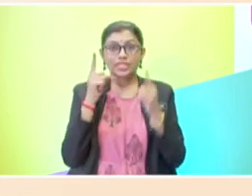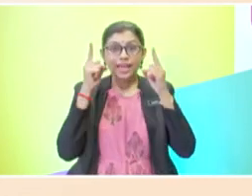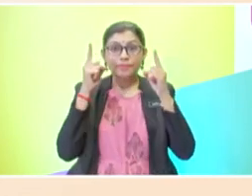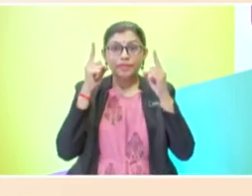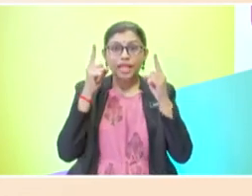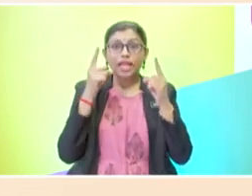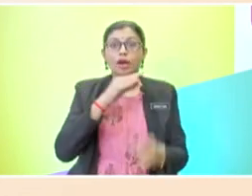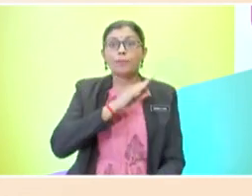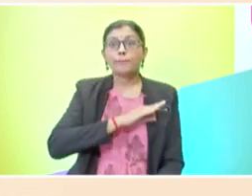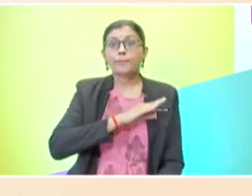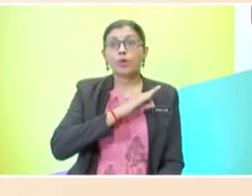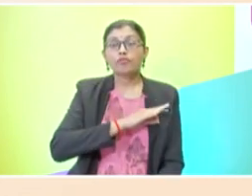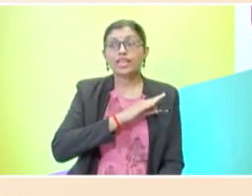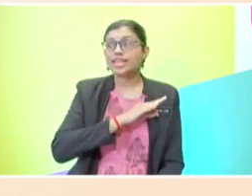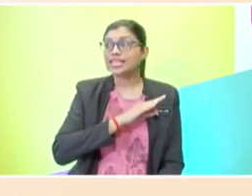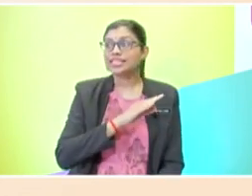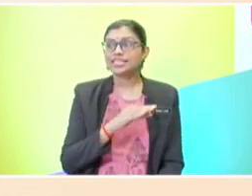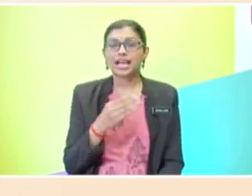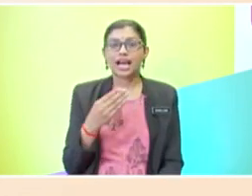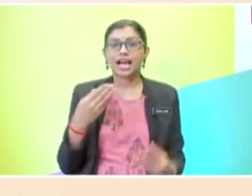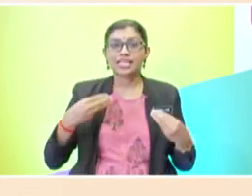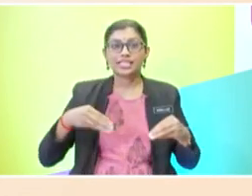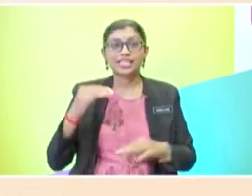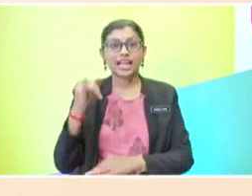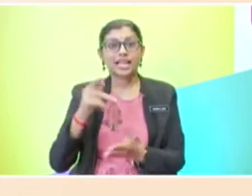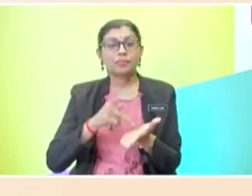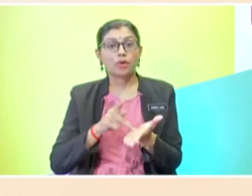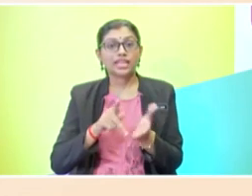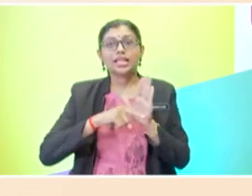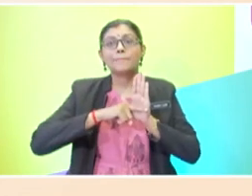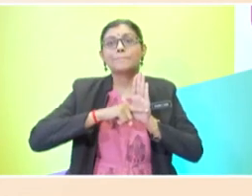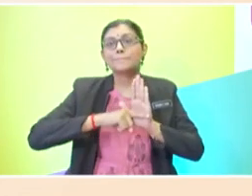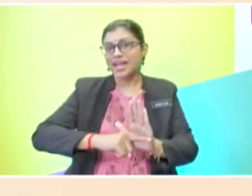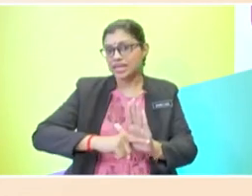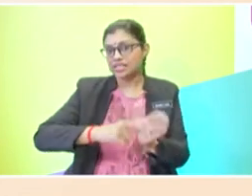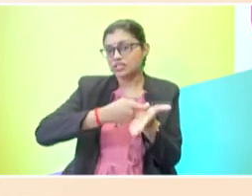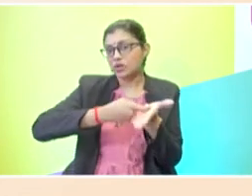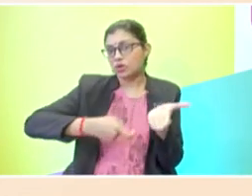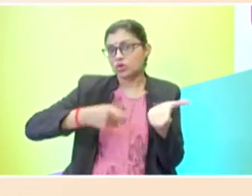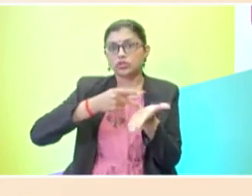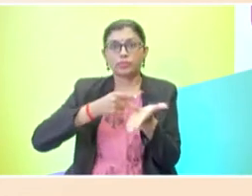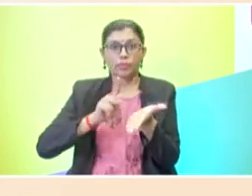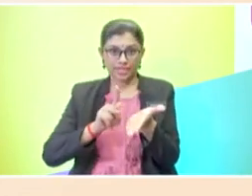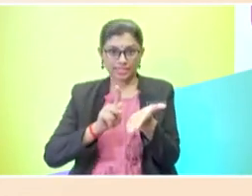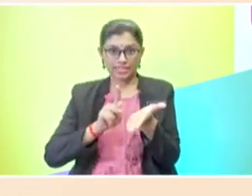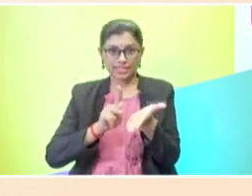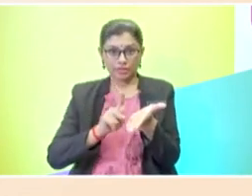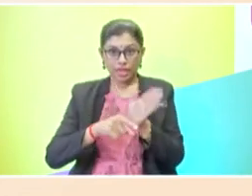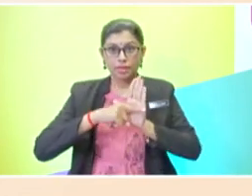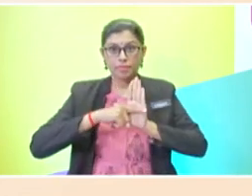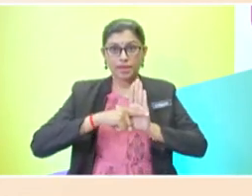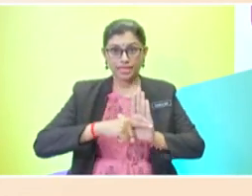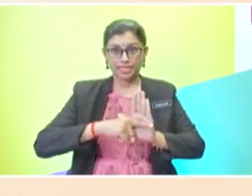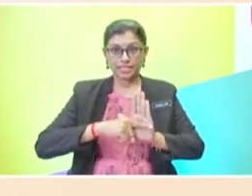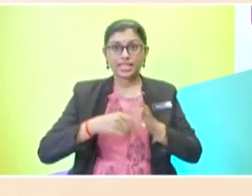Yes. So, how much is the profit? The profit is 3,000 ringgit. After you minus the cost price, right? Yes,